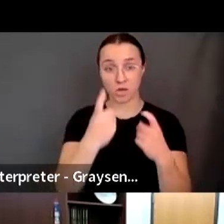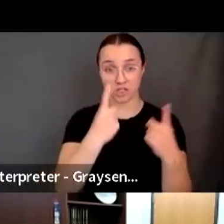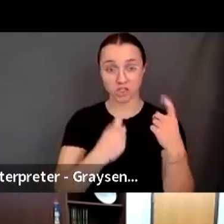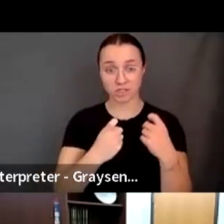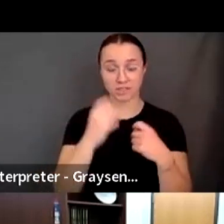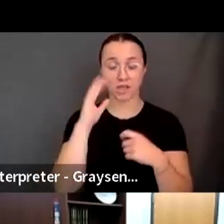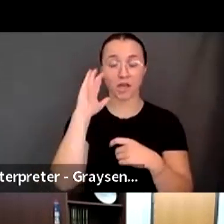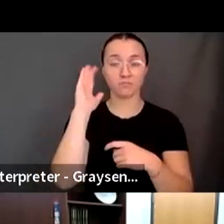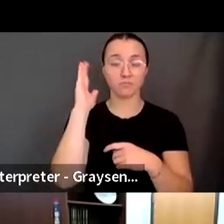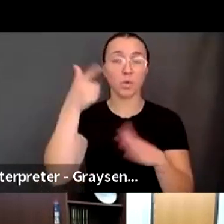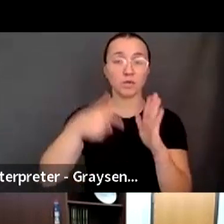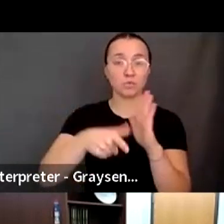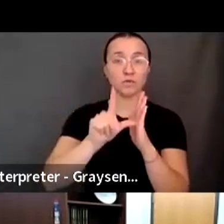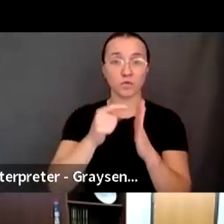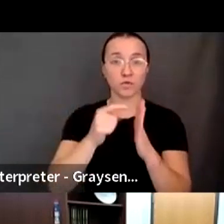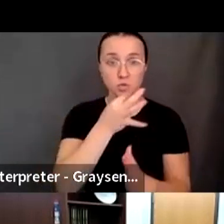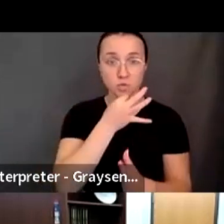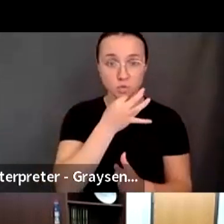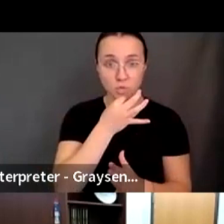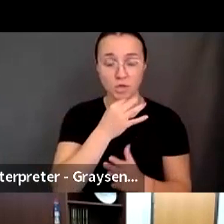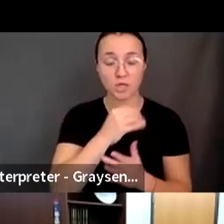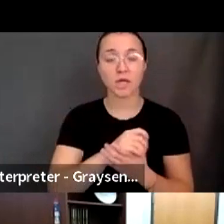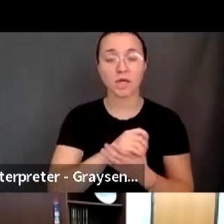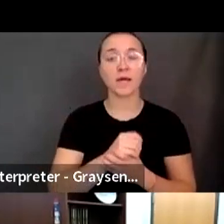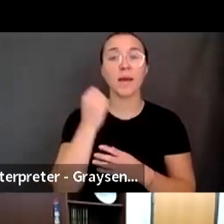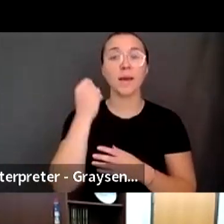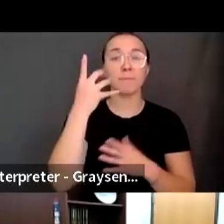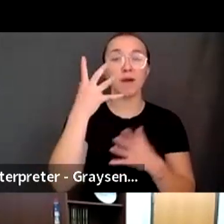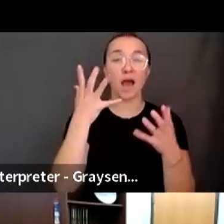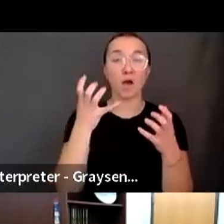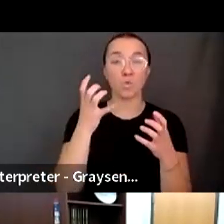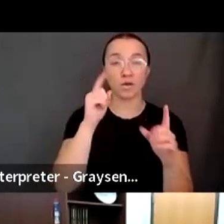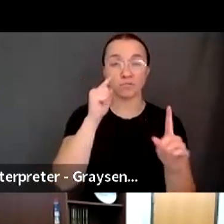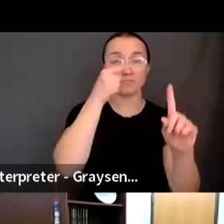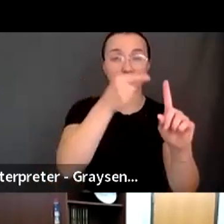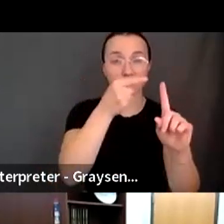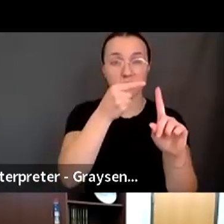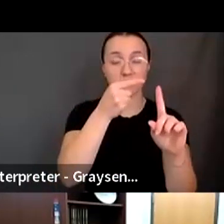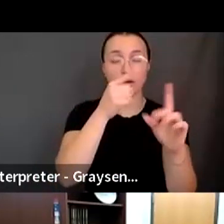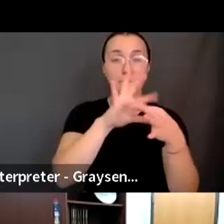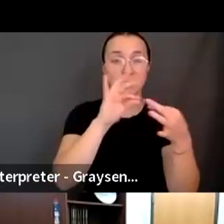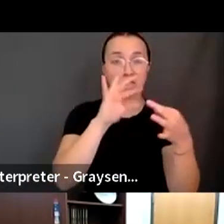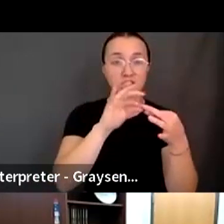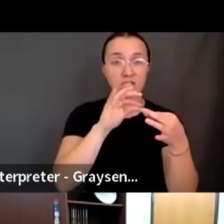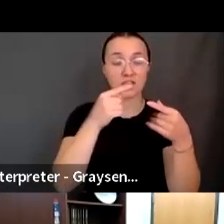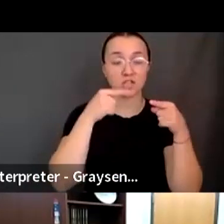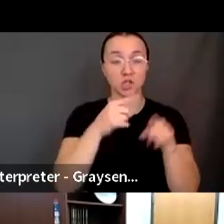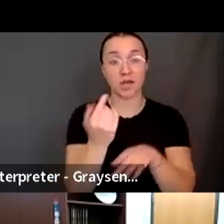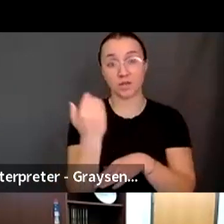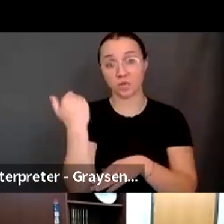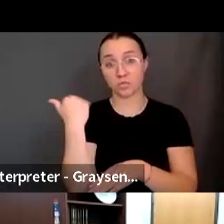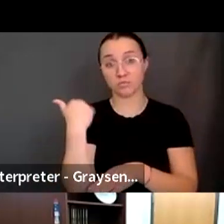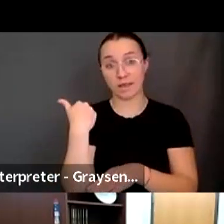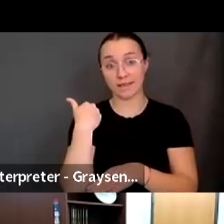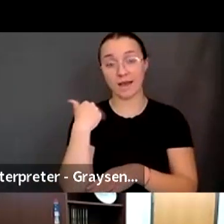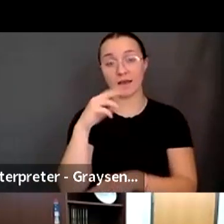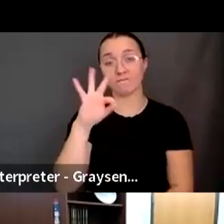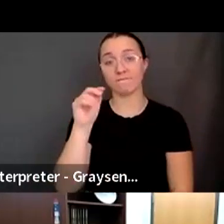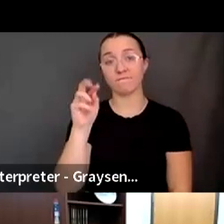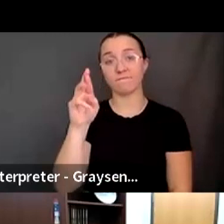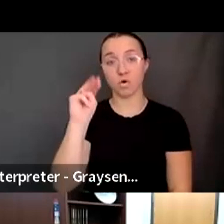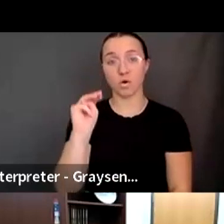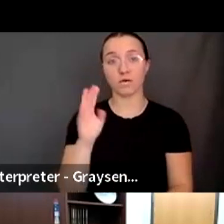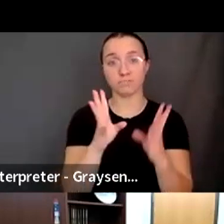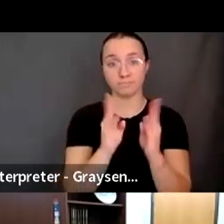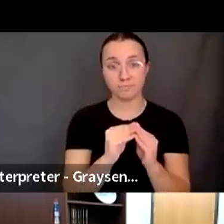moment. However, I do want to point out that during the last forum, because of the